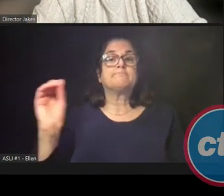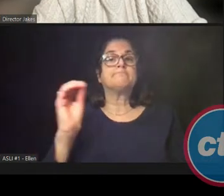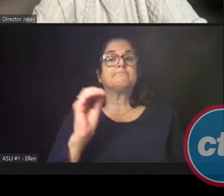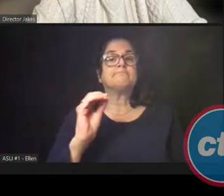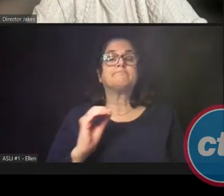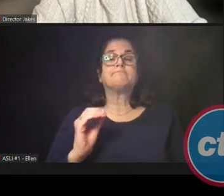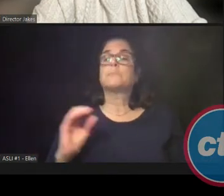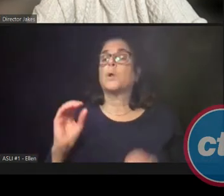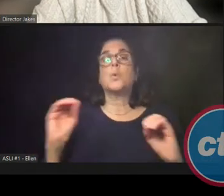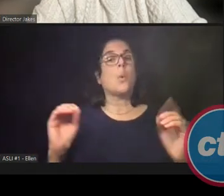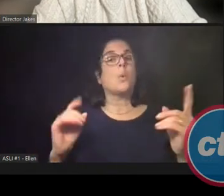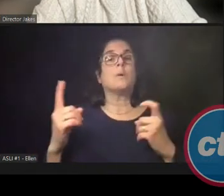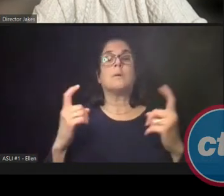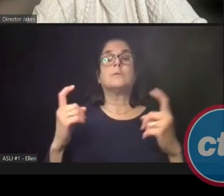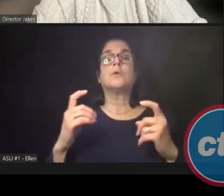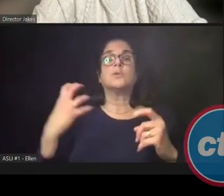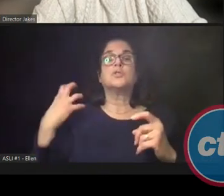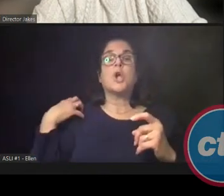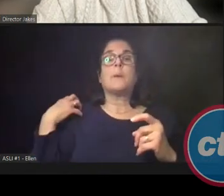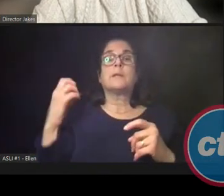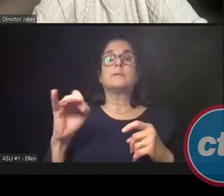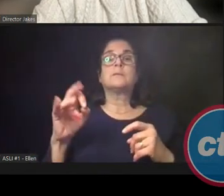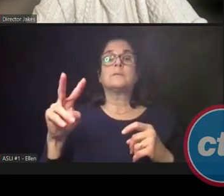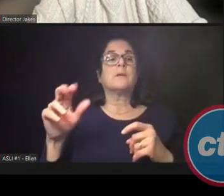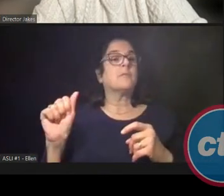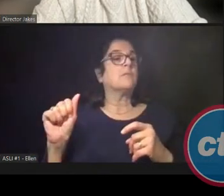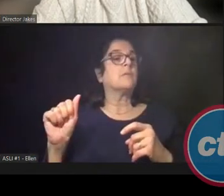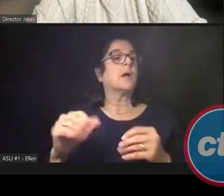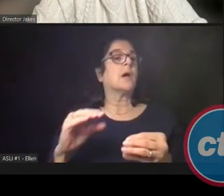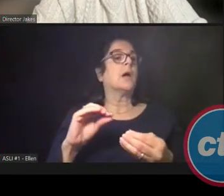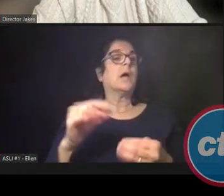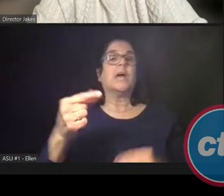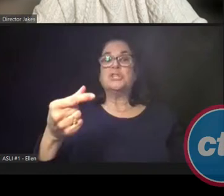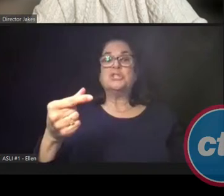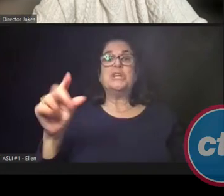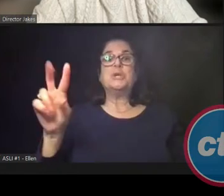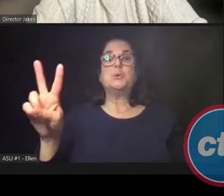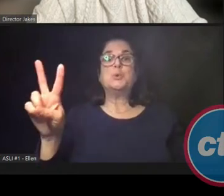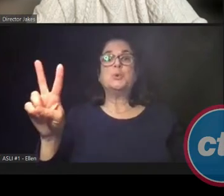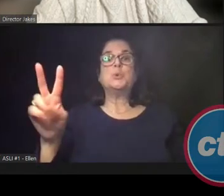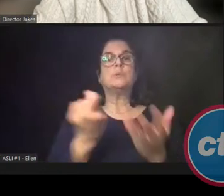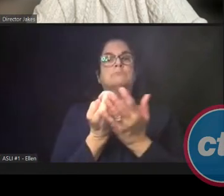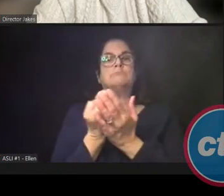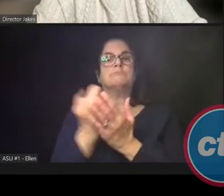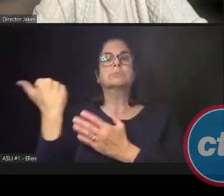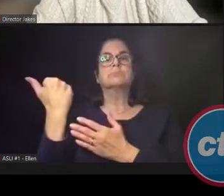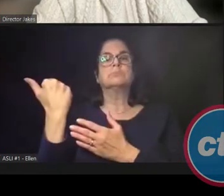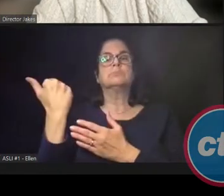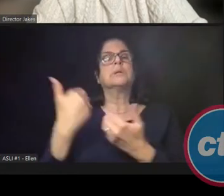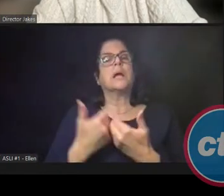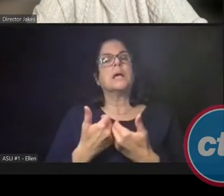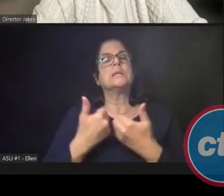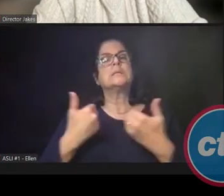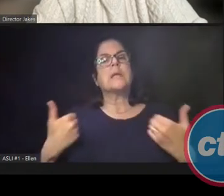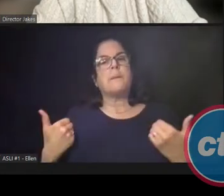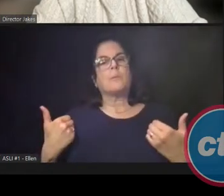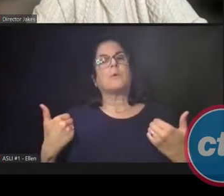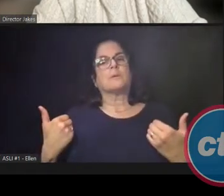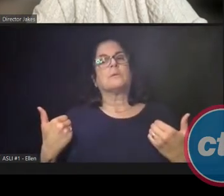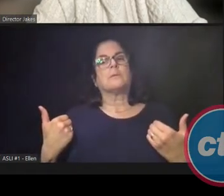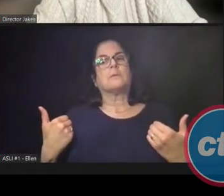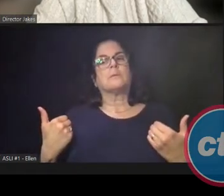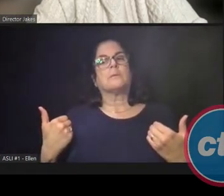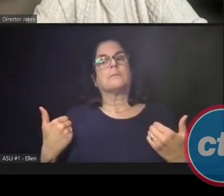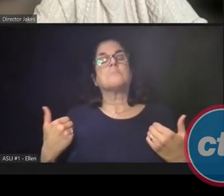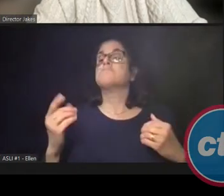There's no questions, Chairman Silver, but contract number G2 will not be included in the omnibus and will require a separate vote, just so we remember that. There are